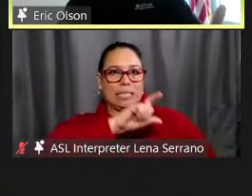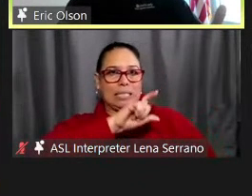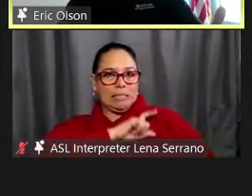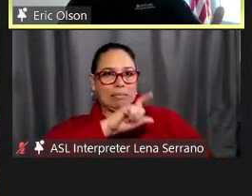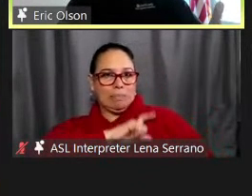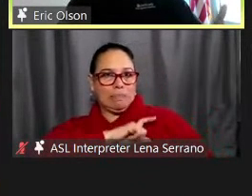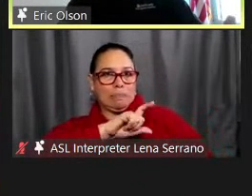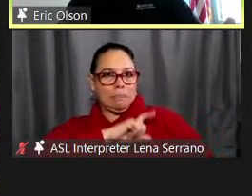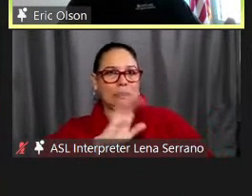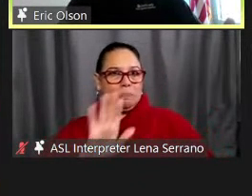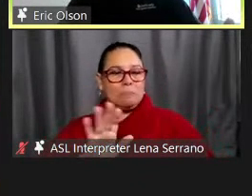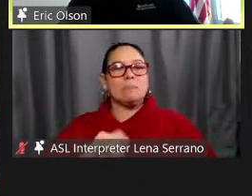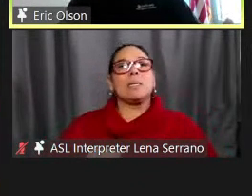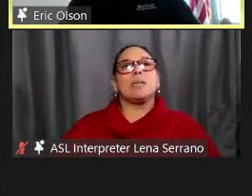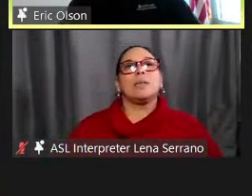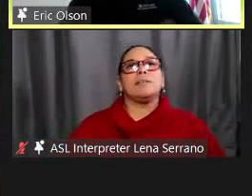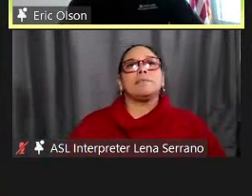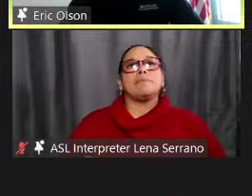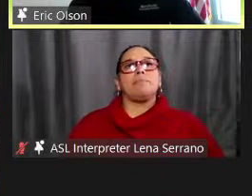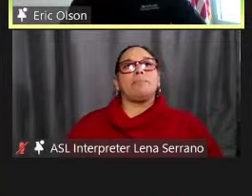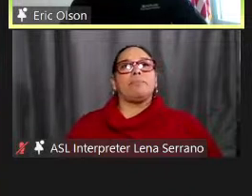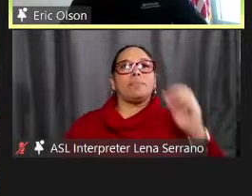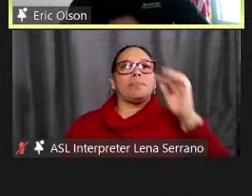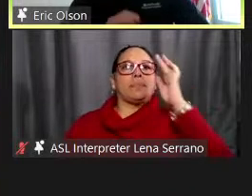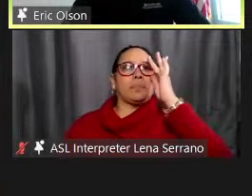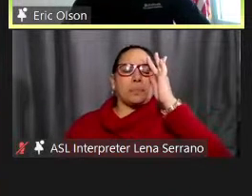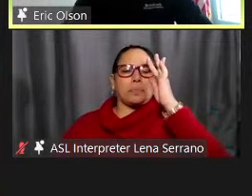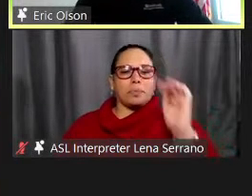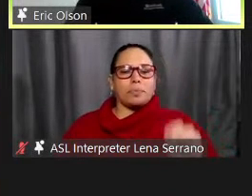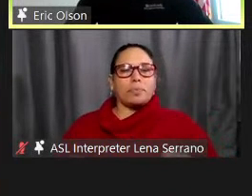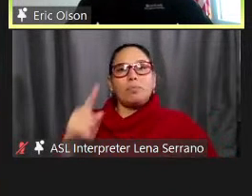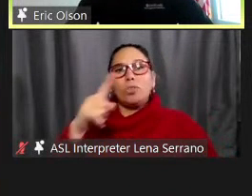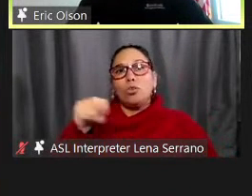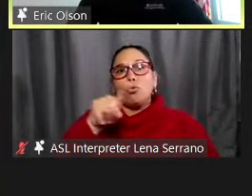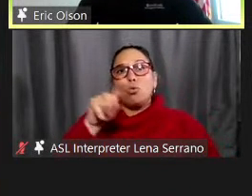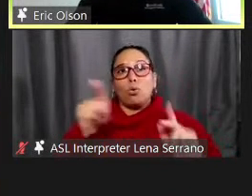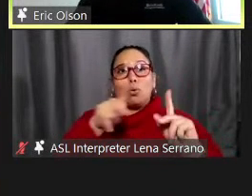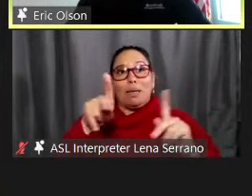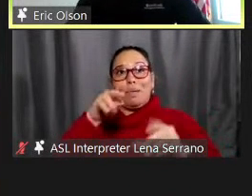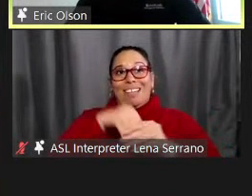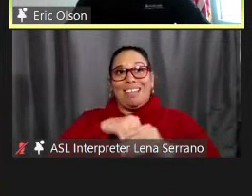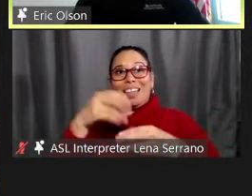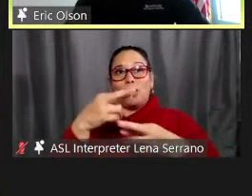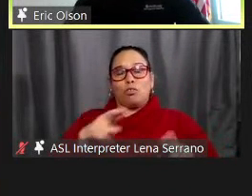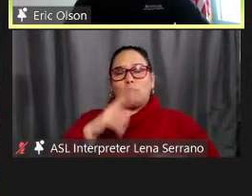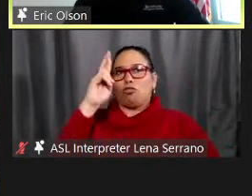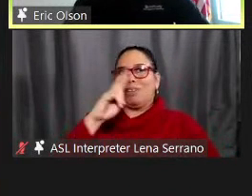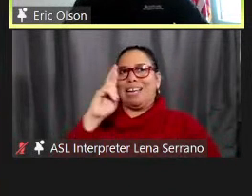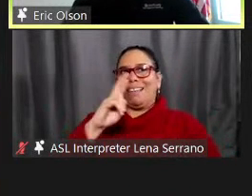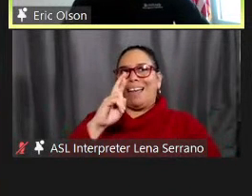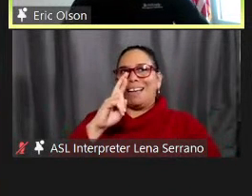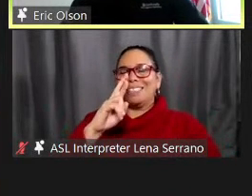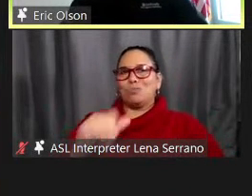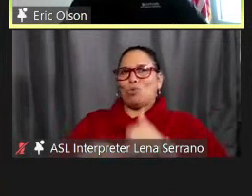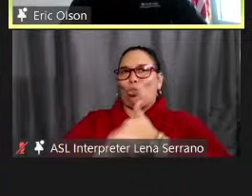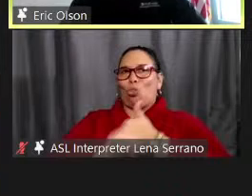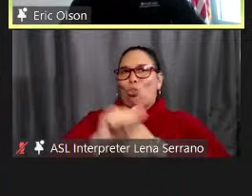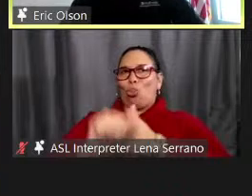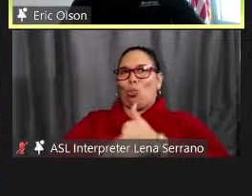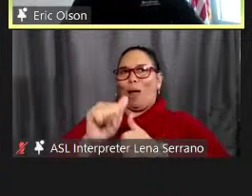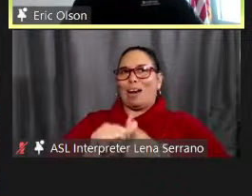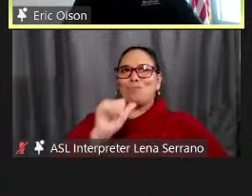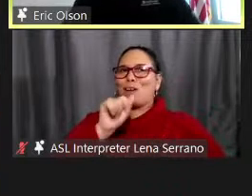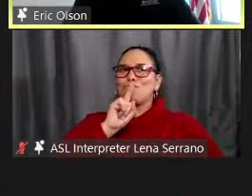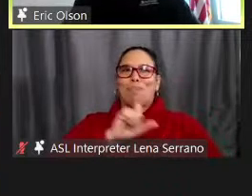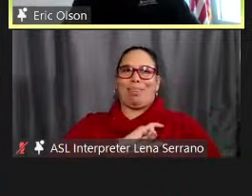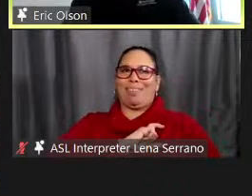deliberate fashion into that space. Okay. Those folks in that room registered that that was a potential threat, and they realized that